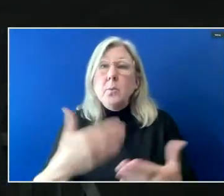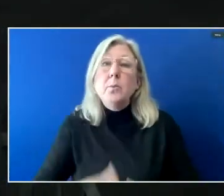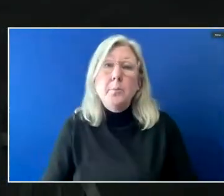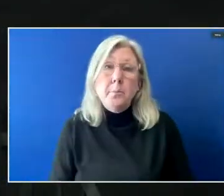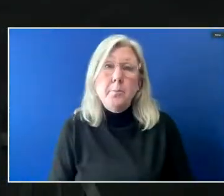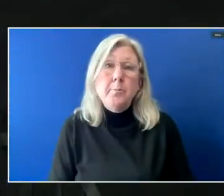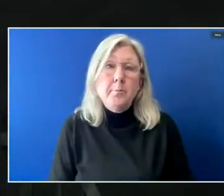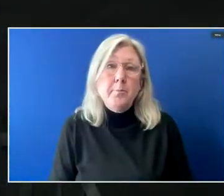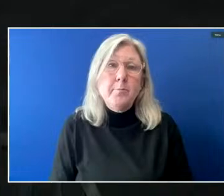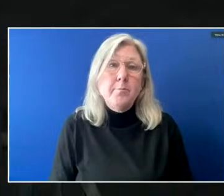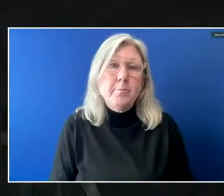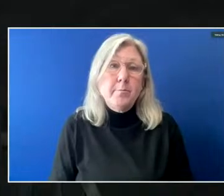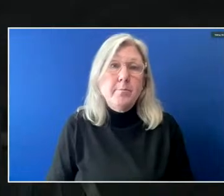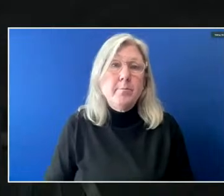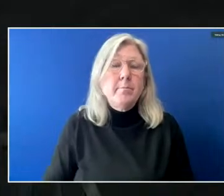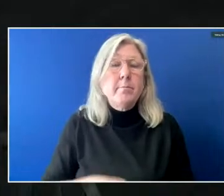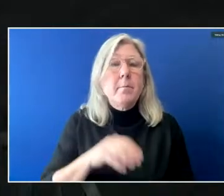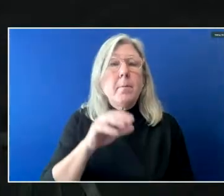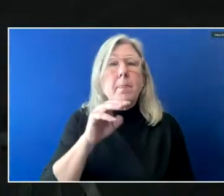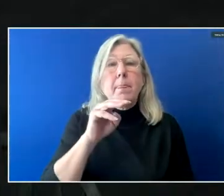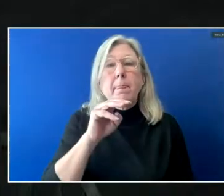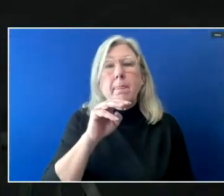you Mr